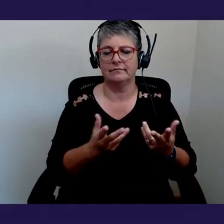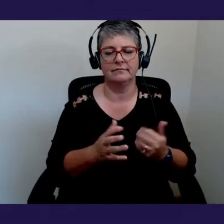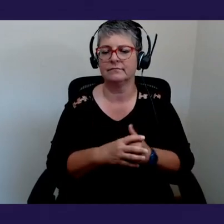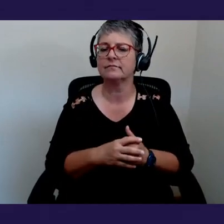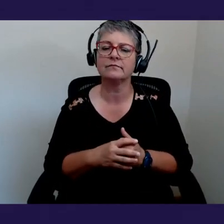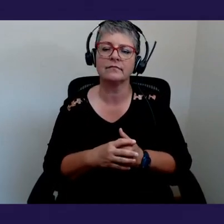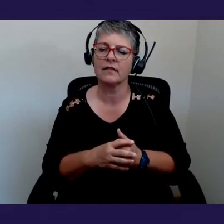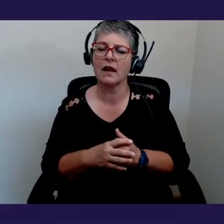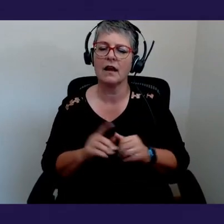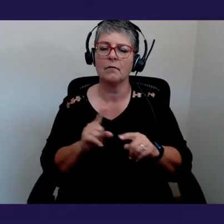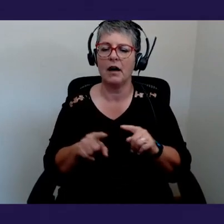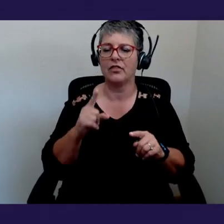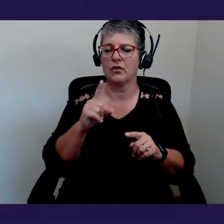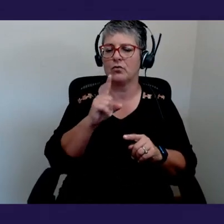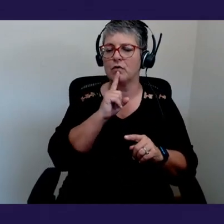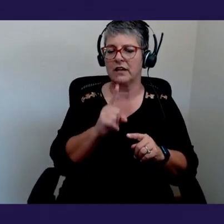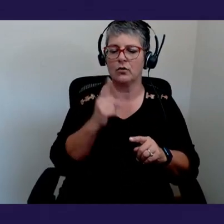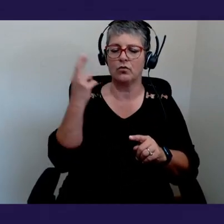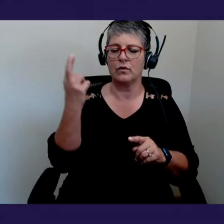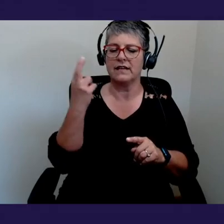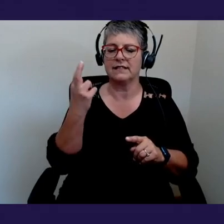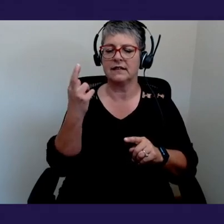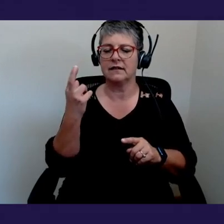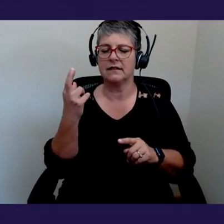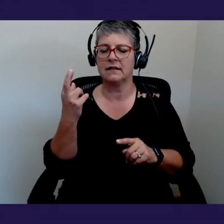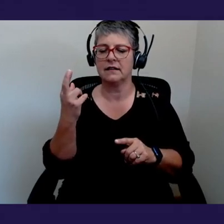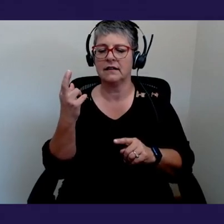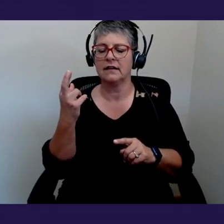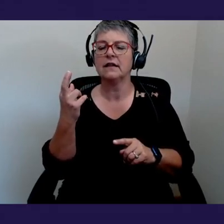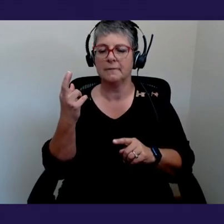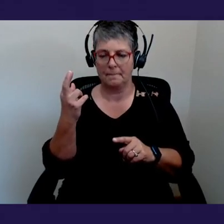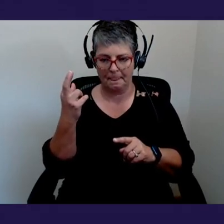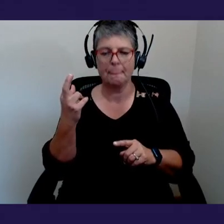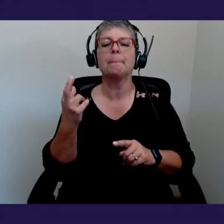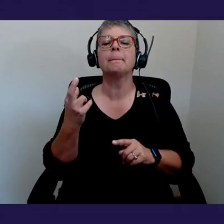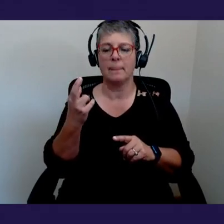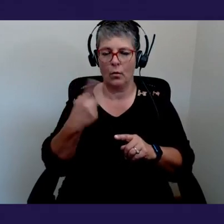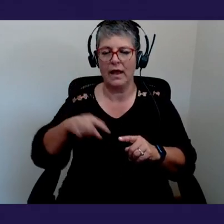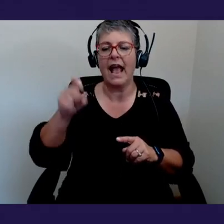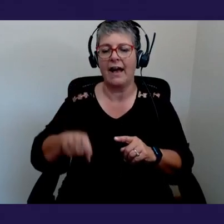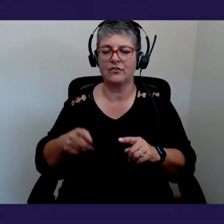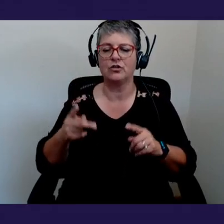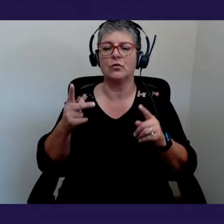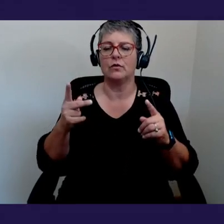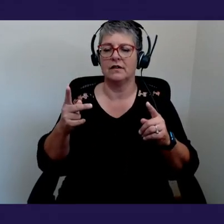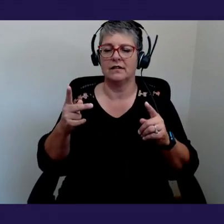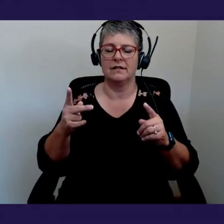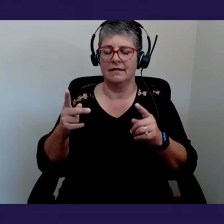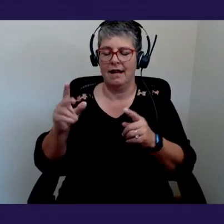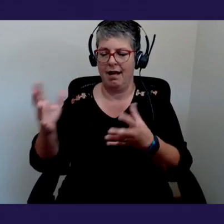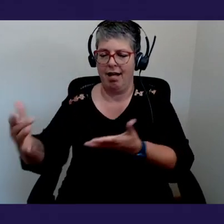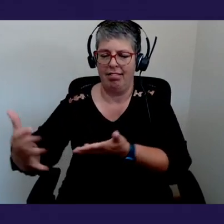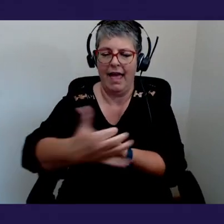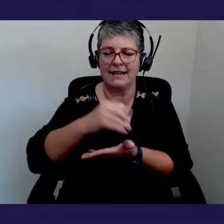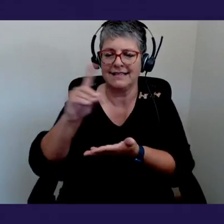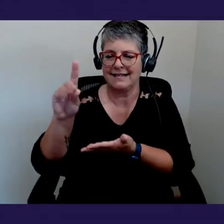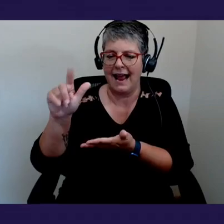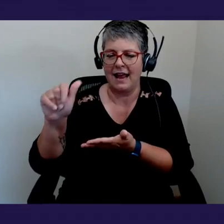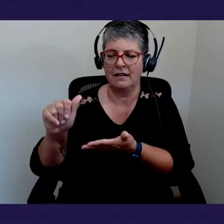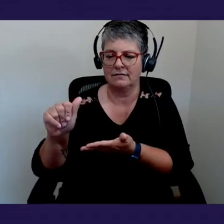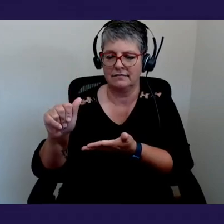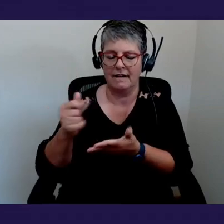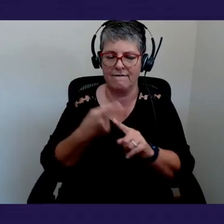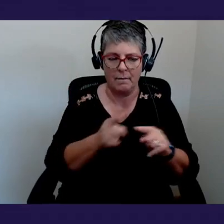real reason we wanted to build this platform from the start was so that we could patch together data from many of these studies all at once as a kind of